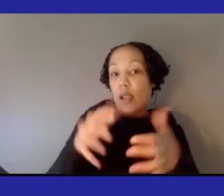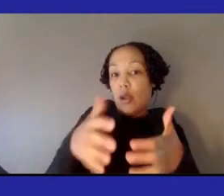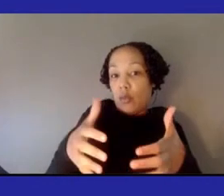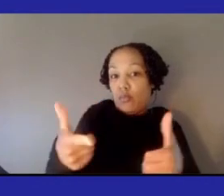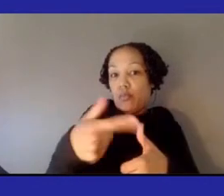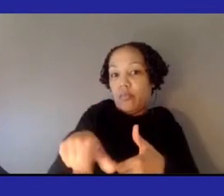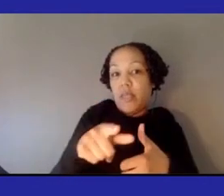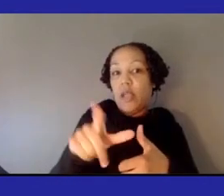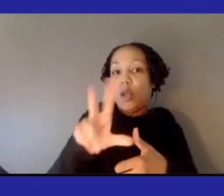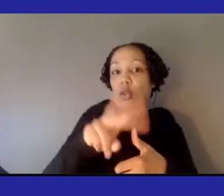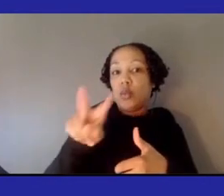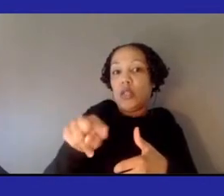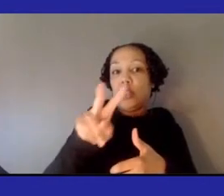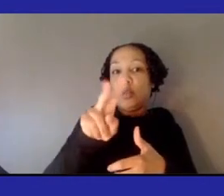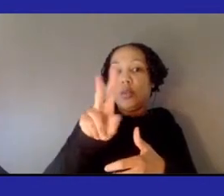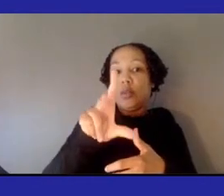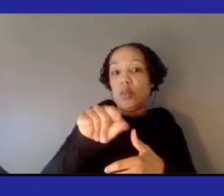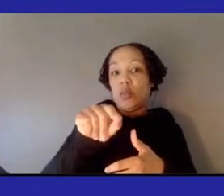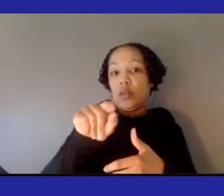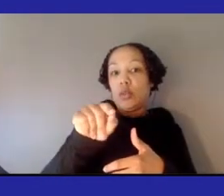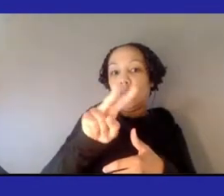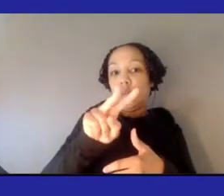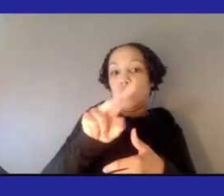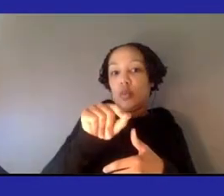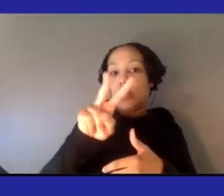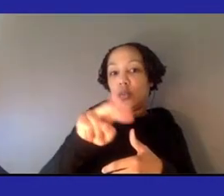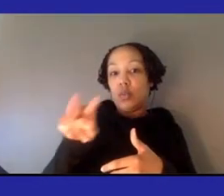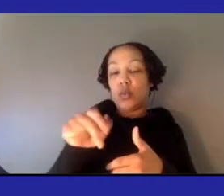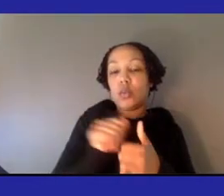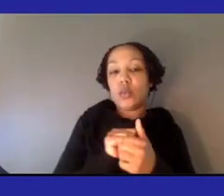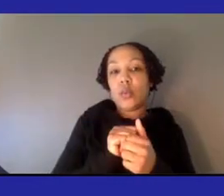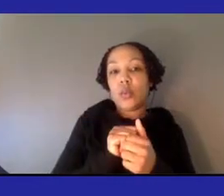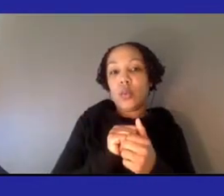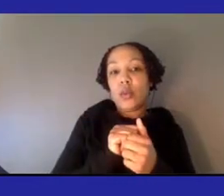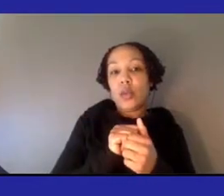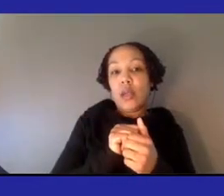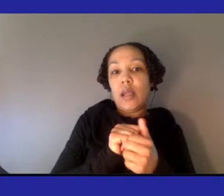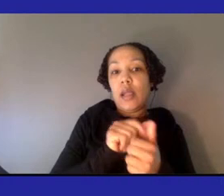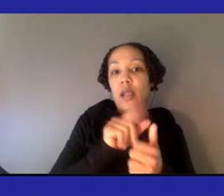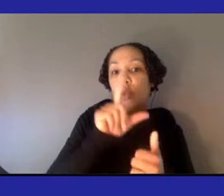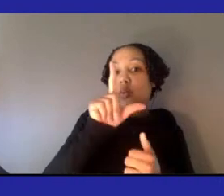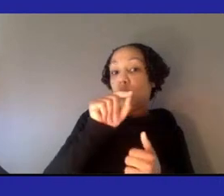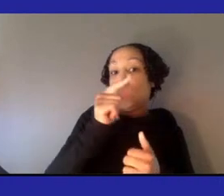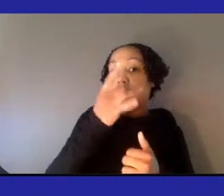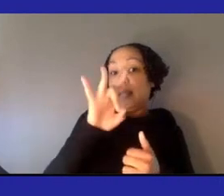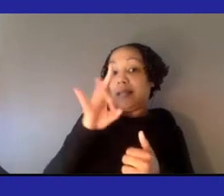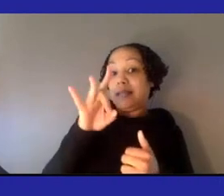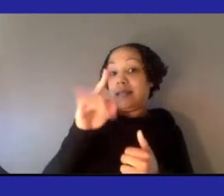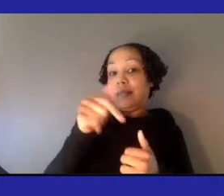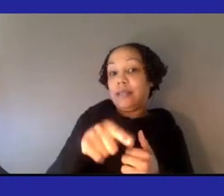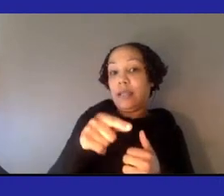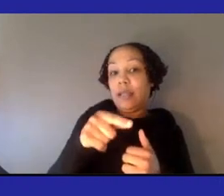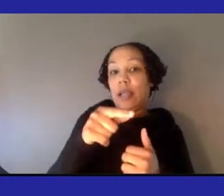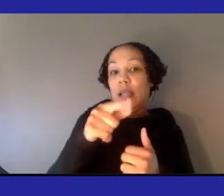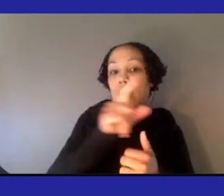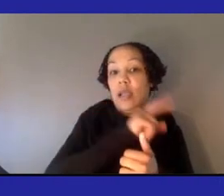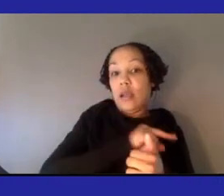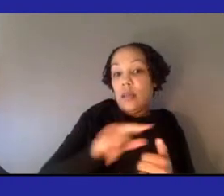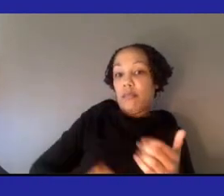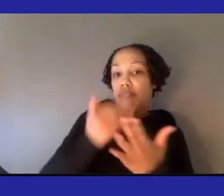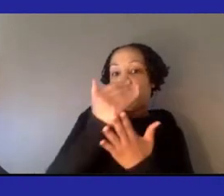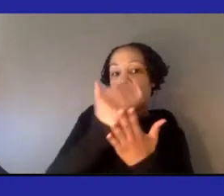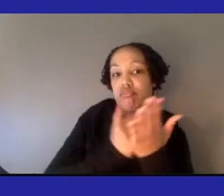Health Needs Assessment conducted by H&H, and then the 2018 DOHMH Community Health Profile for Queens. For